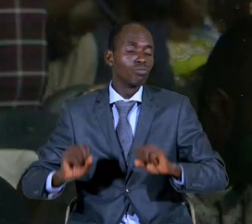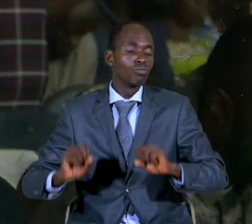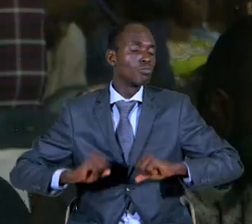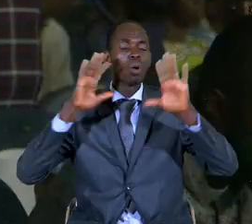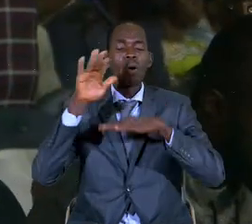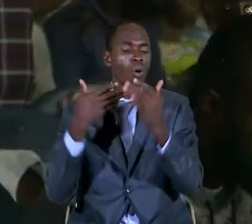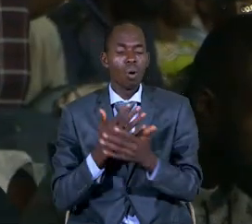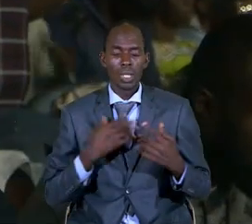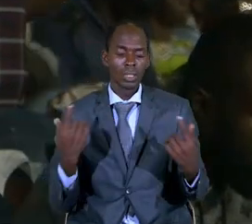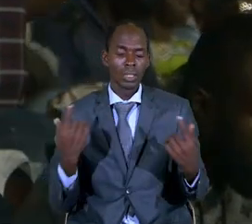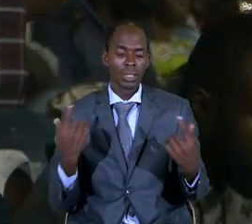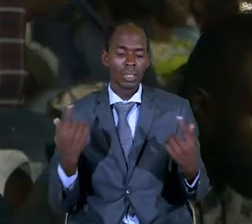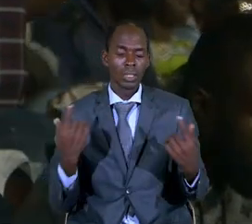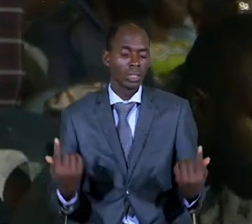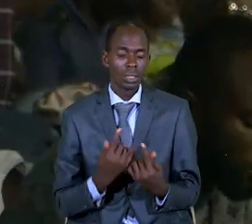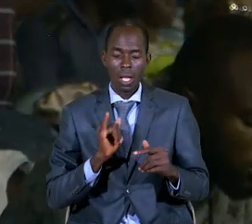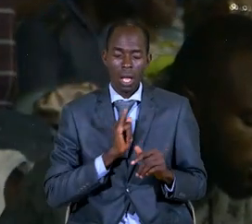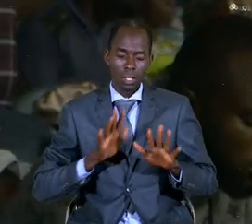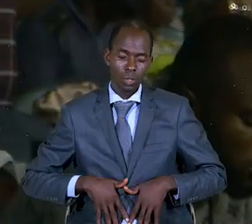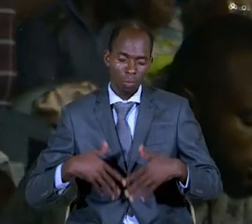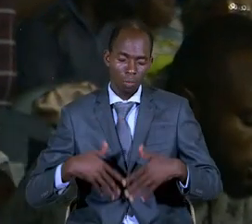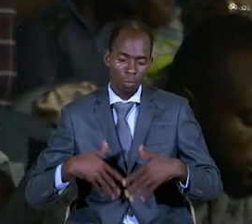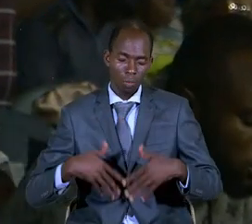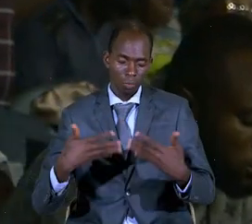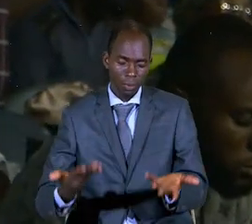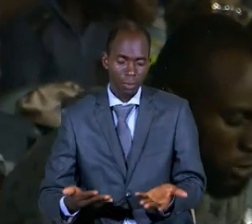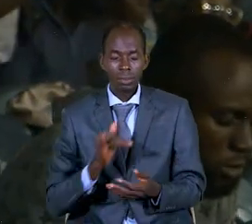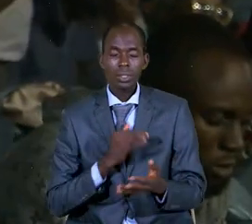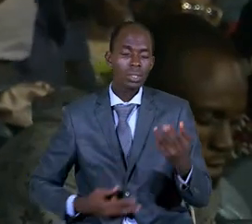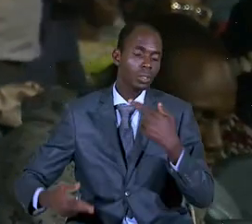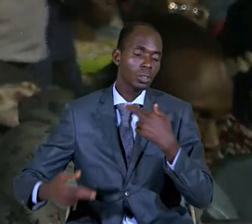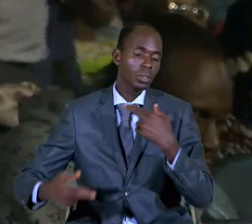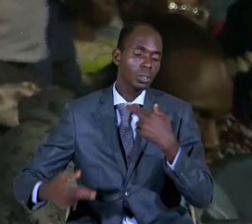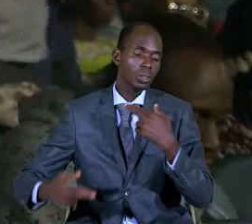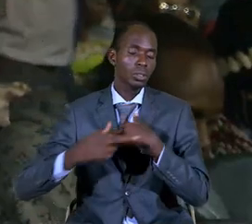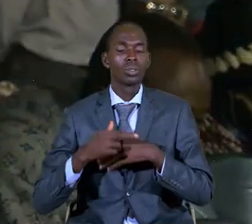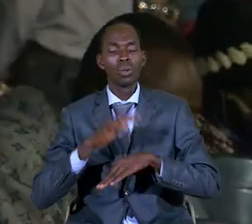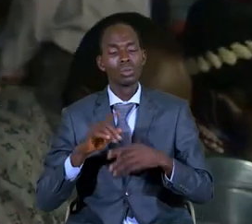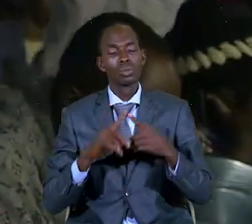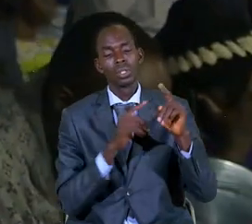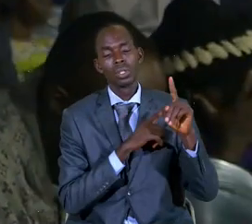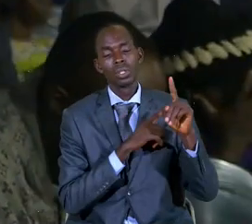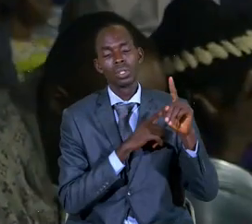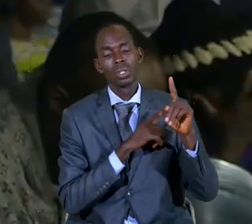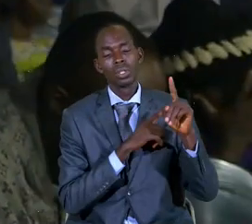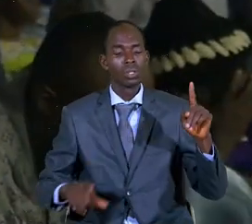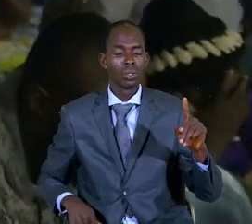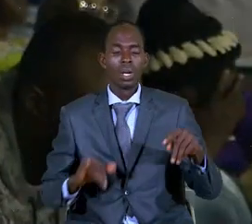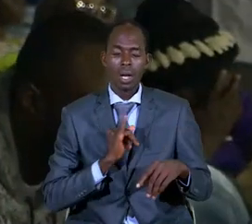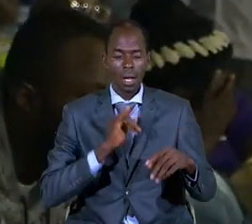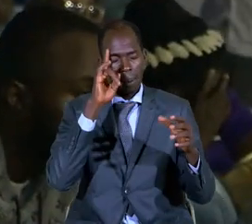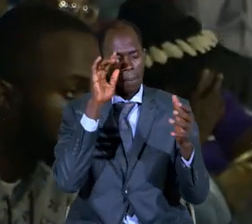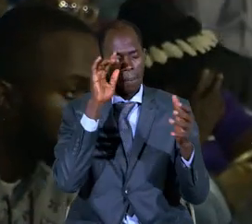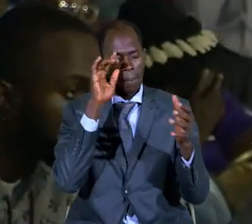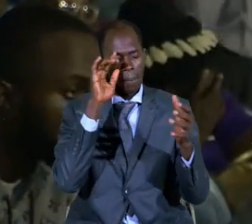I confess. I return unto the Lord. And I believe on